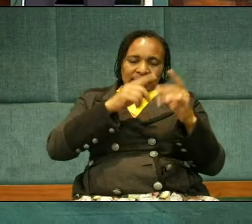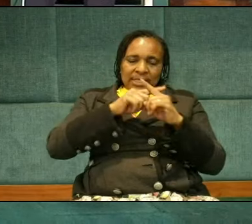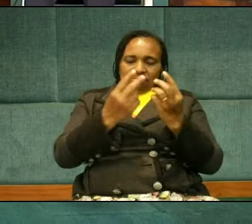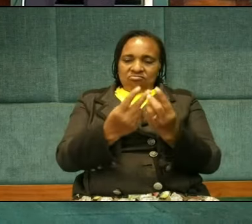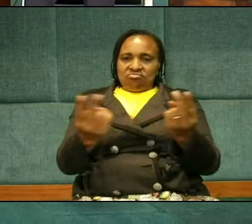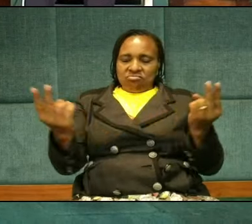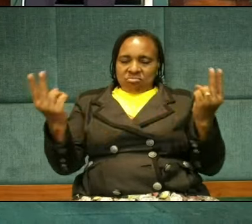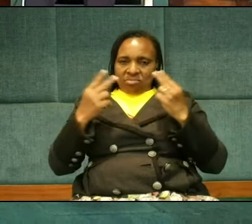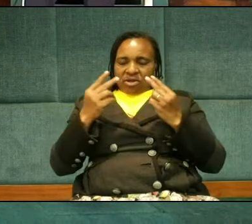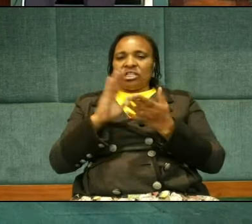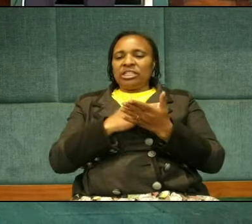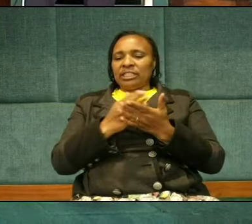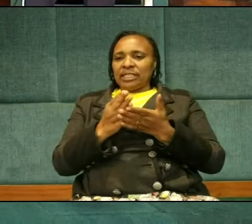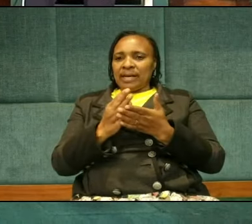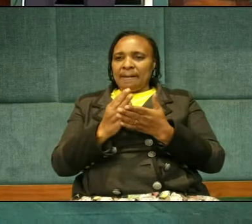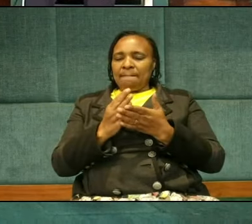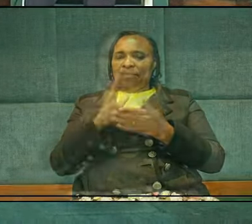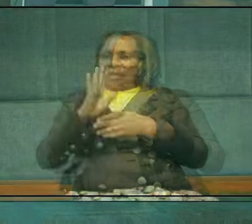will share